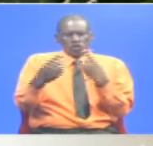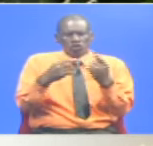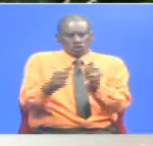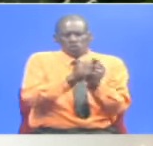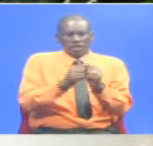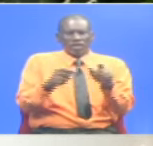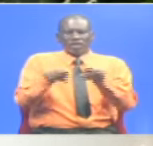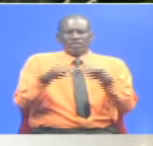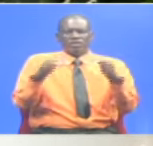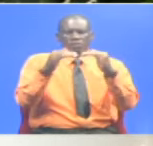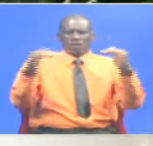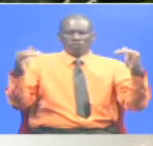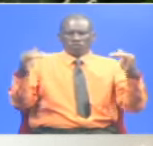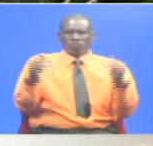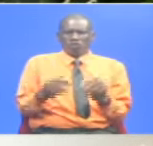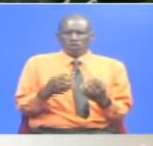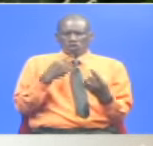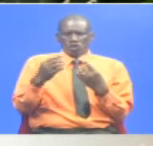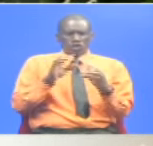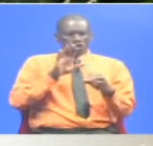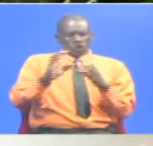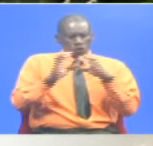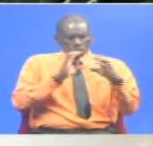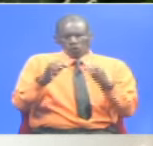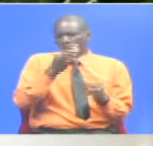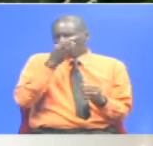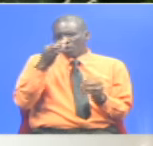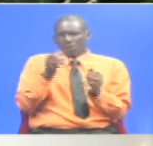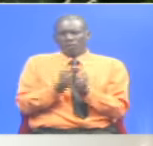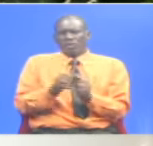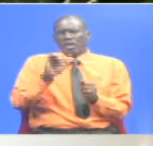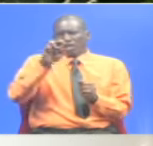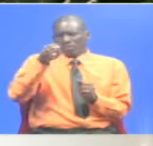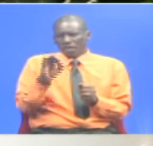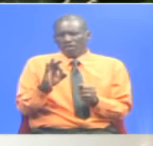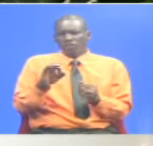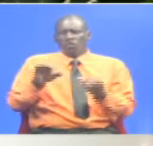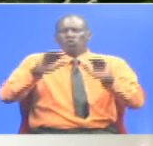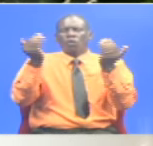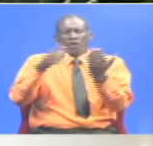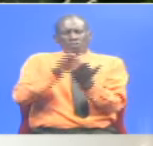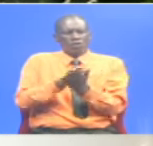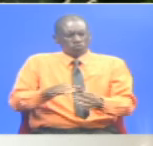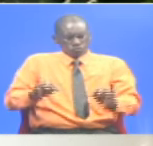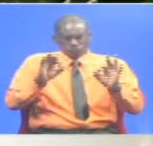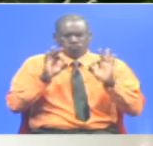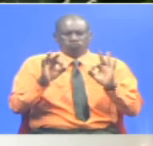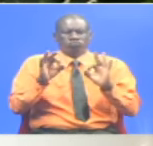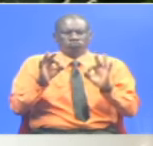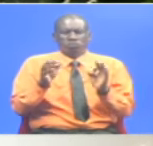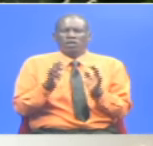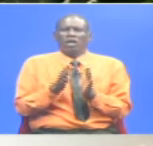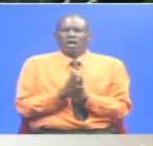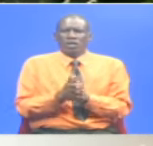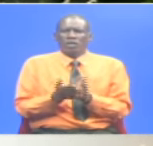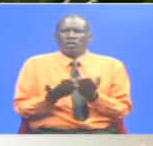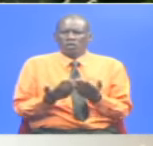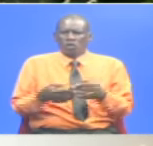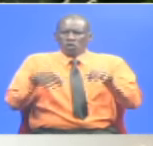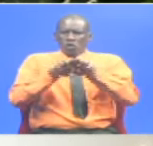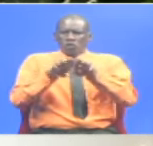He talked, his communication, he was very, very effective. And